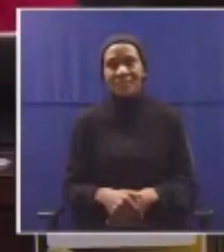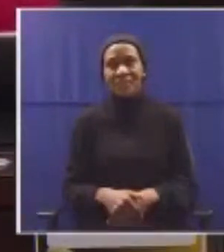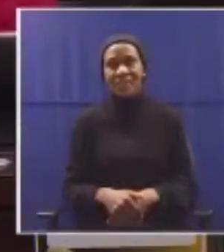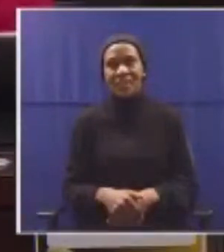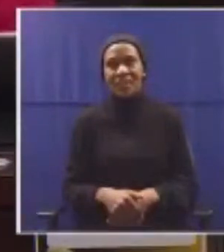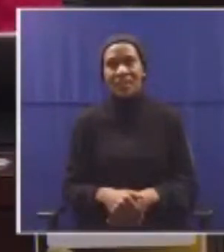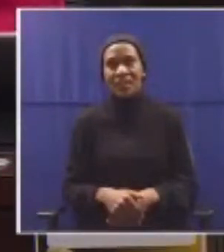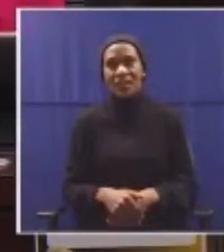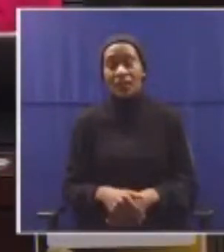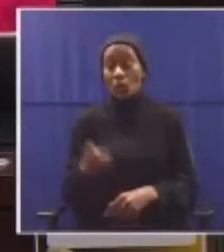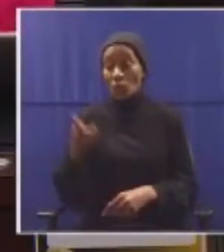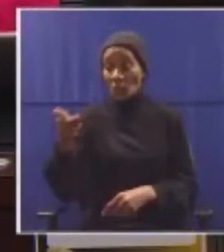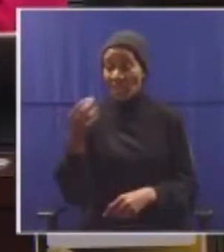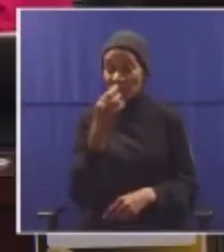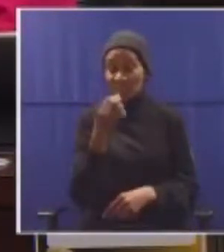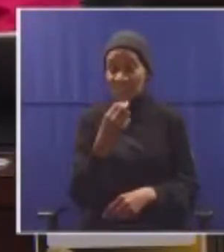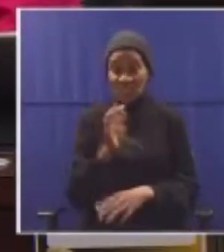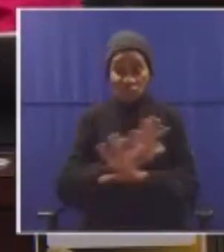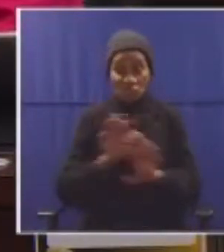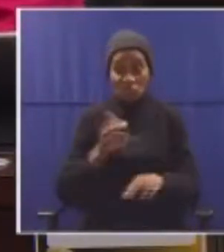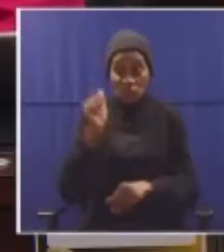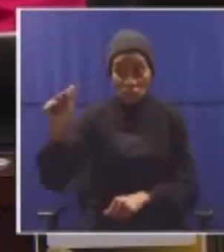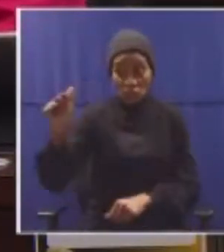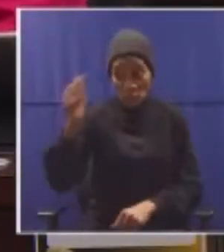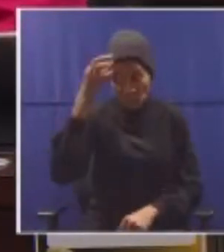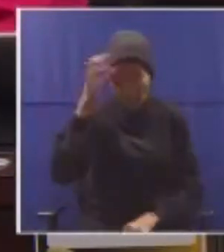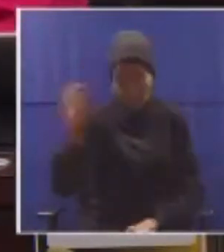and now you are denying your government.